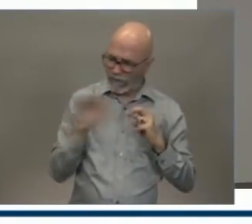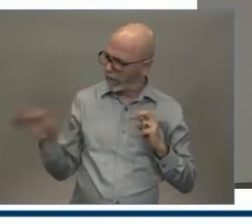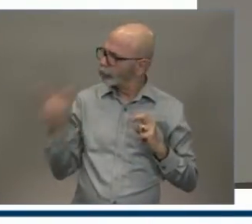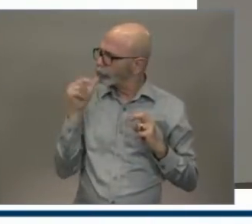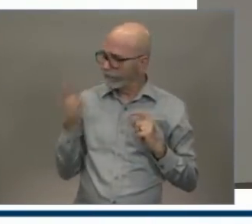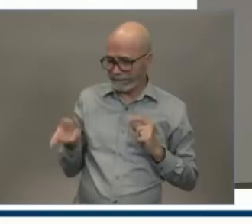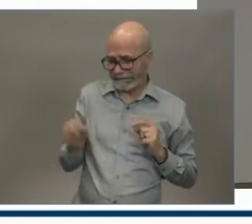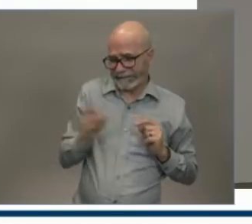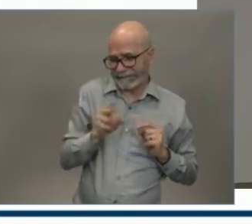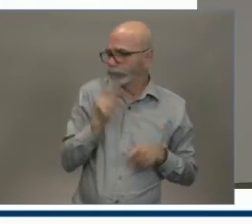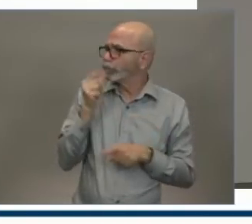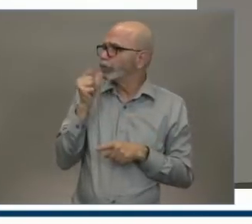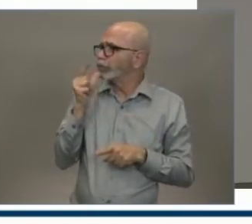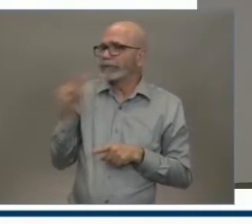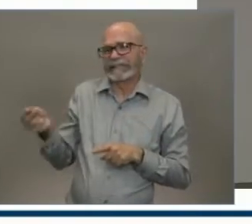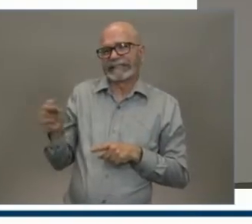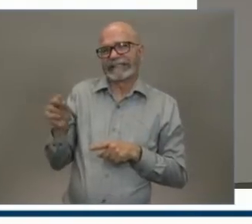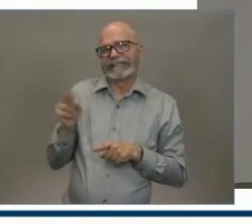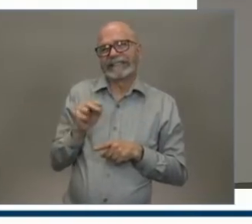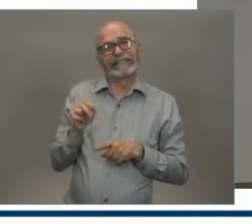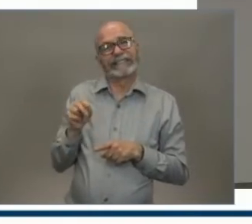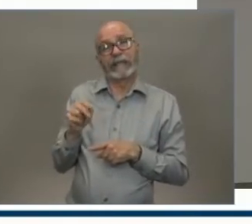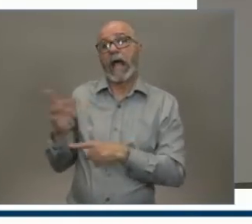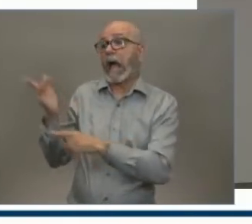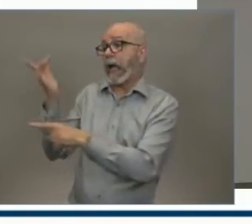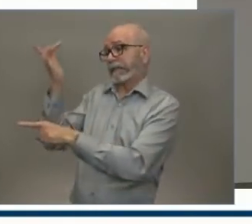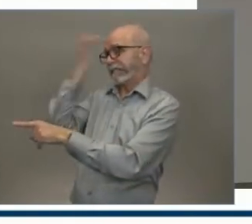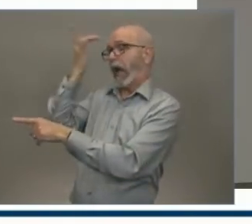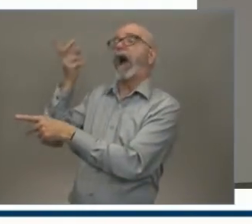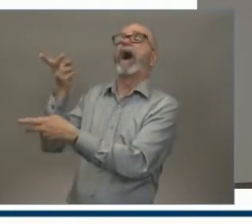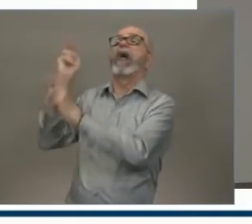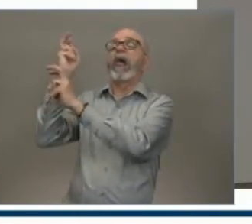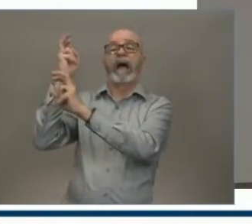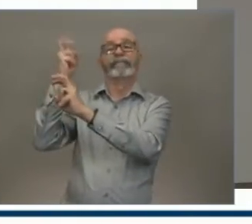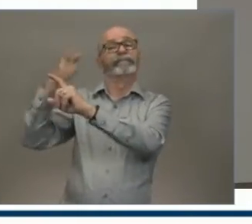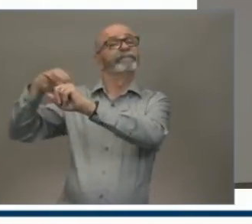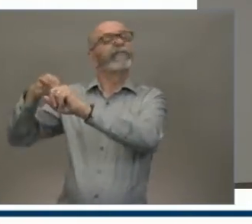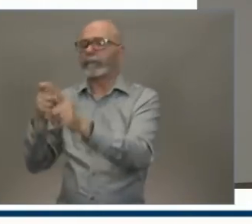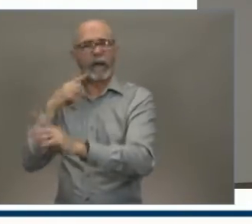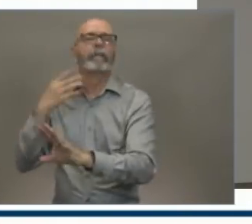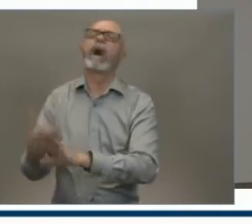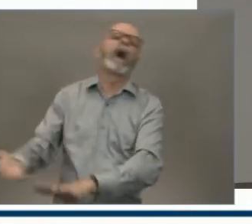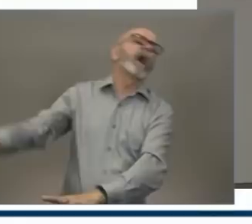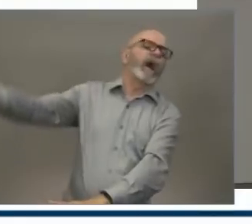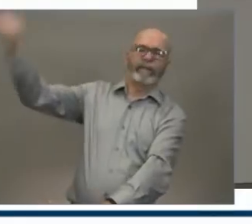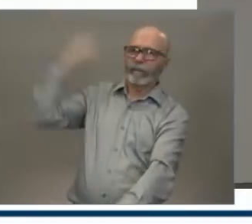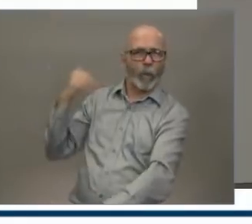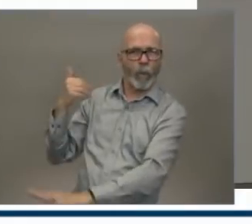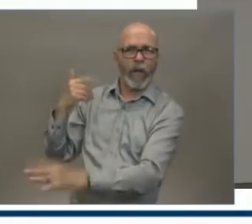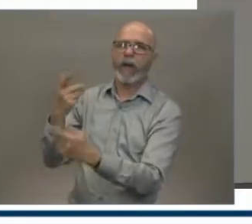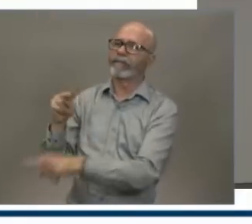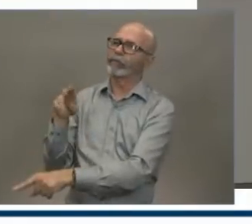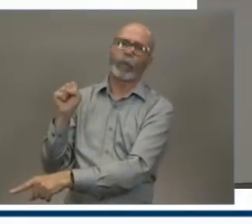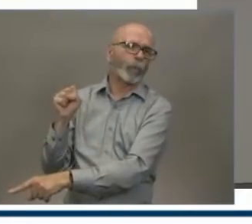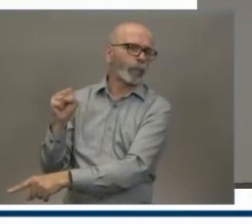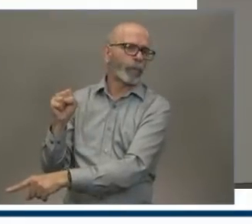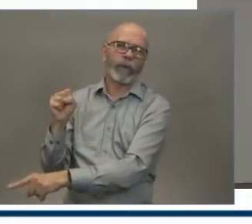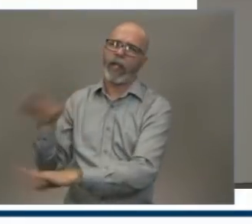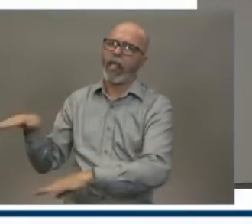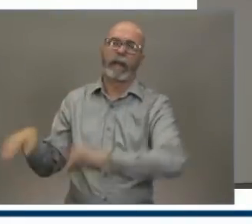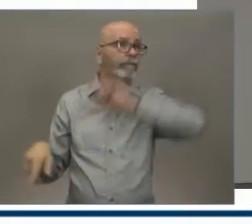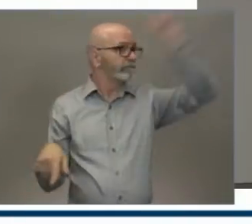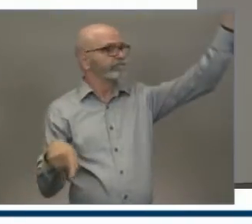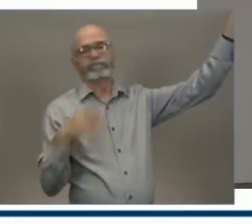Scotia. Go ahead, Nabal. Go ahead. He was not in any location that would be an exposure site because he went directly